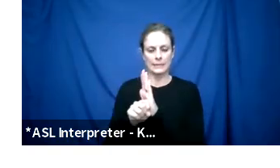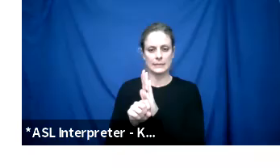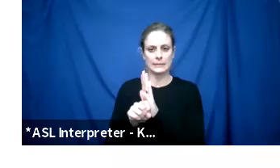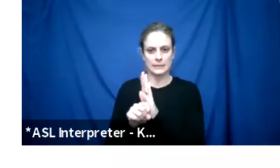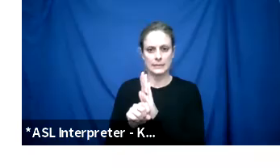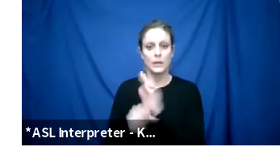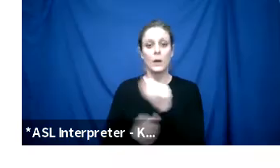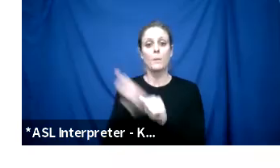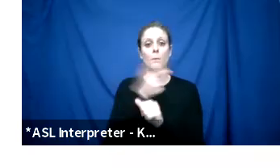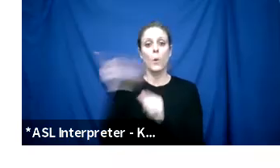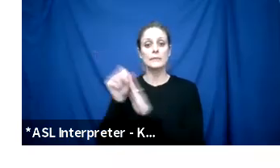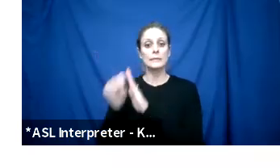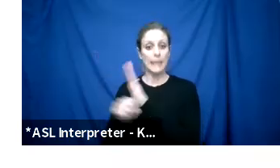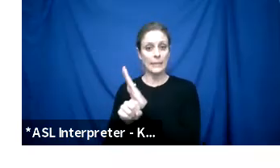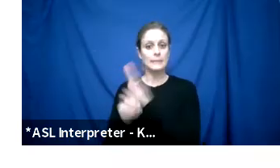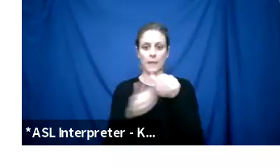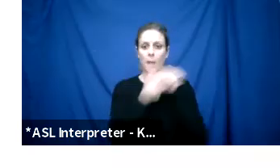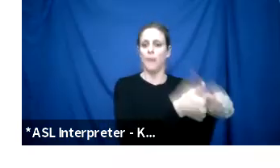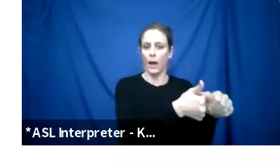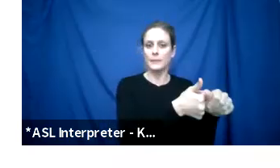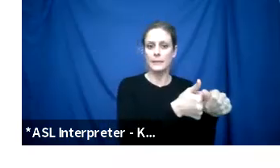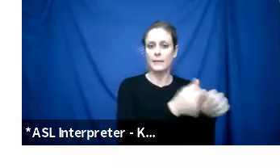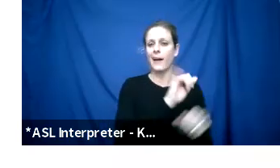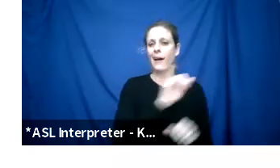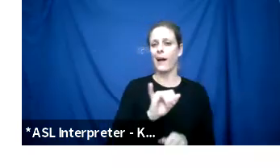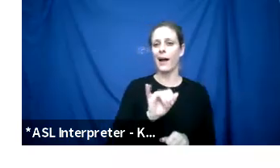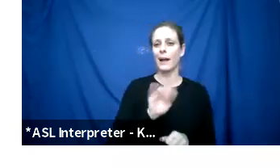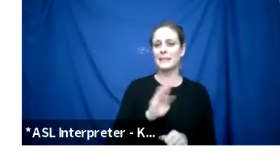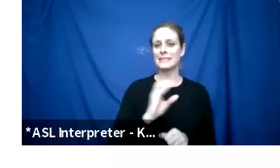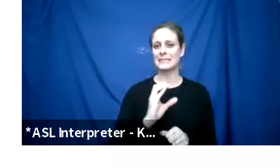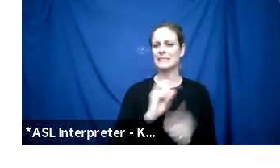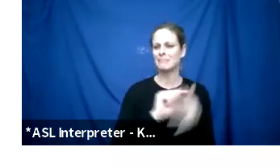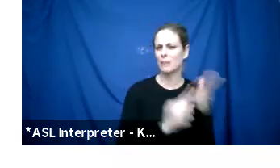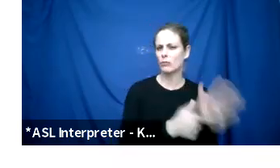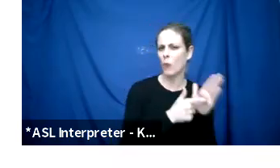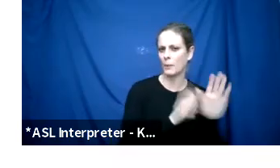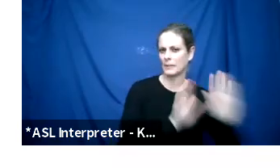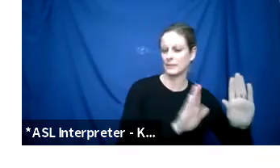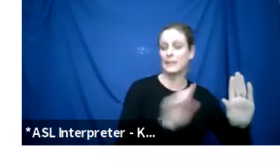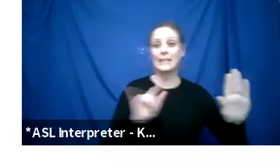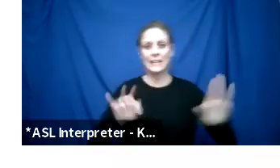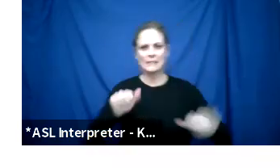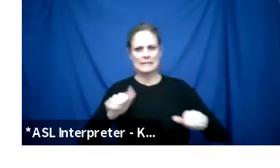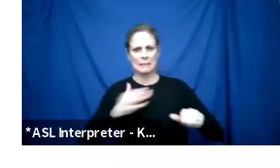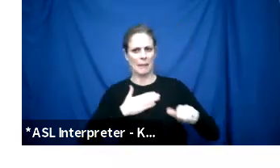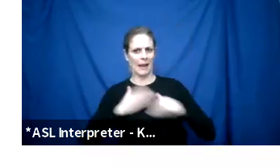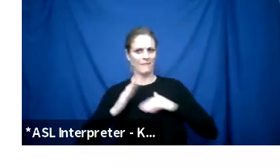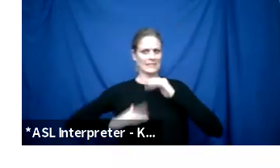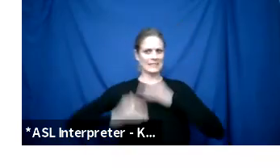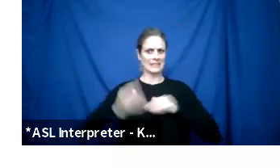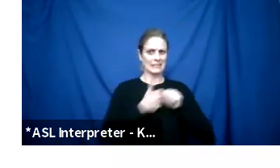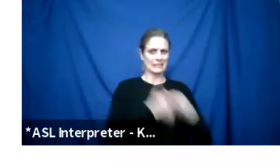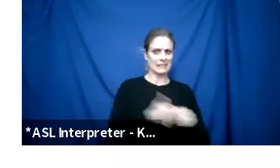Building Code, so there are different requirements. And I always tell people, if you're unsure if your facility would fall under the